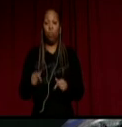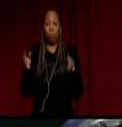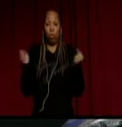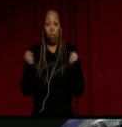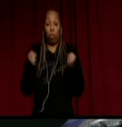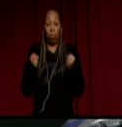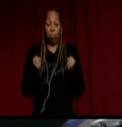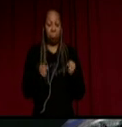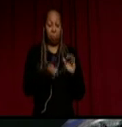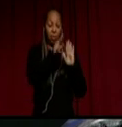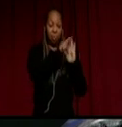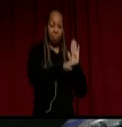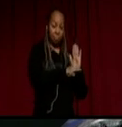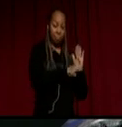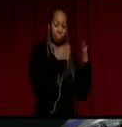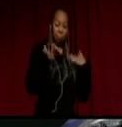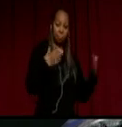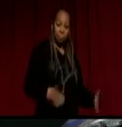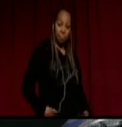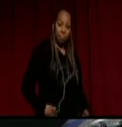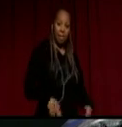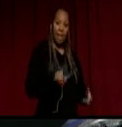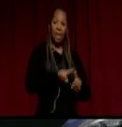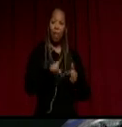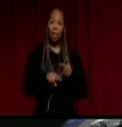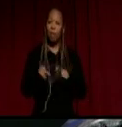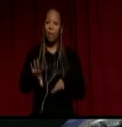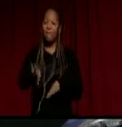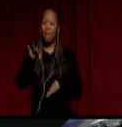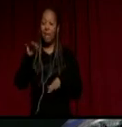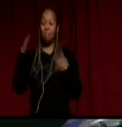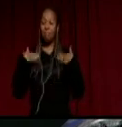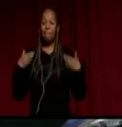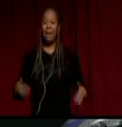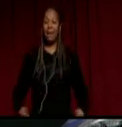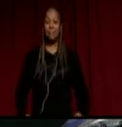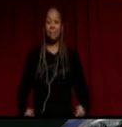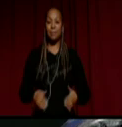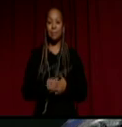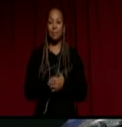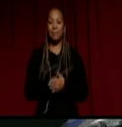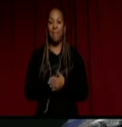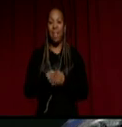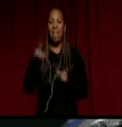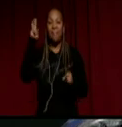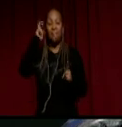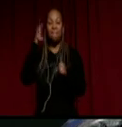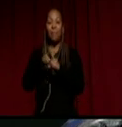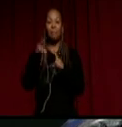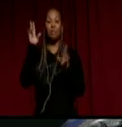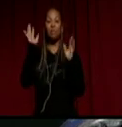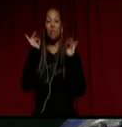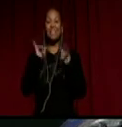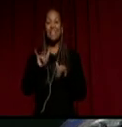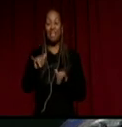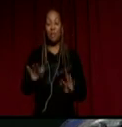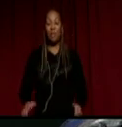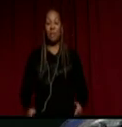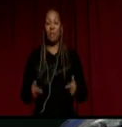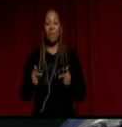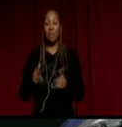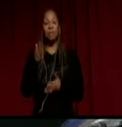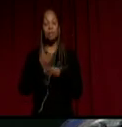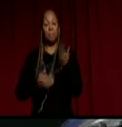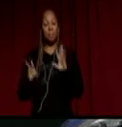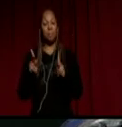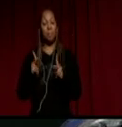Those bodies were buried. They found a mass grave. And when they found the bodies, that virus was still alive in some of